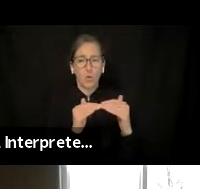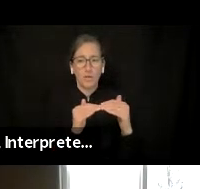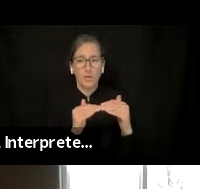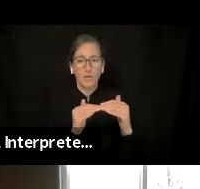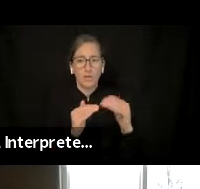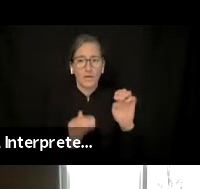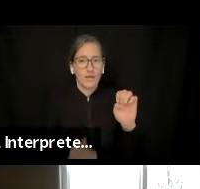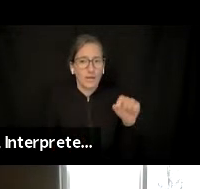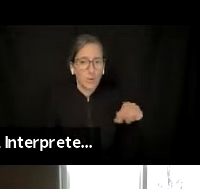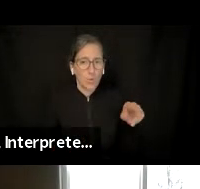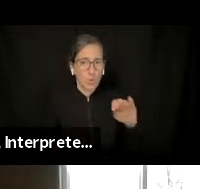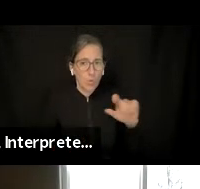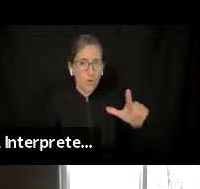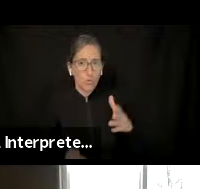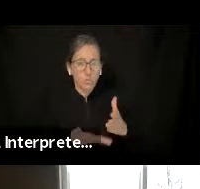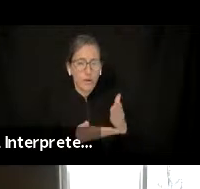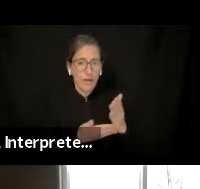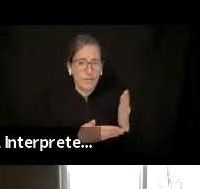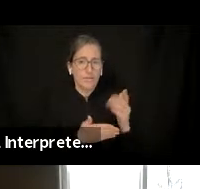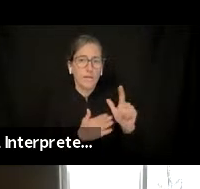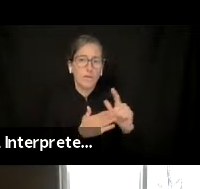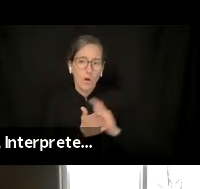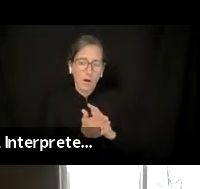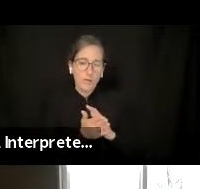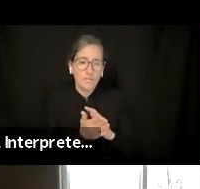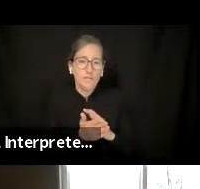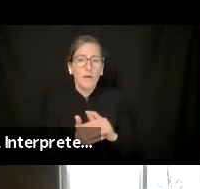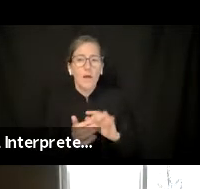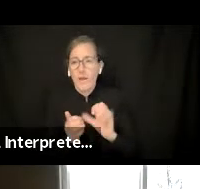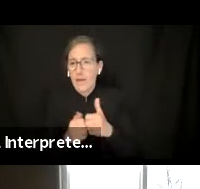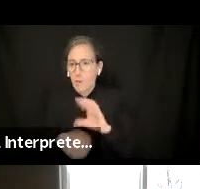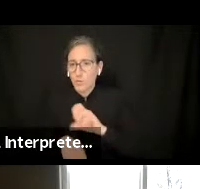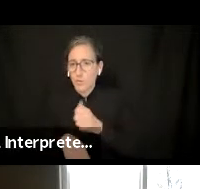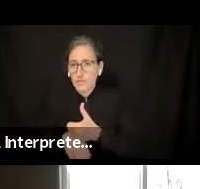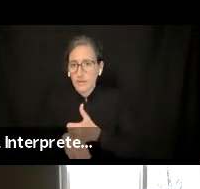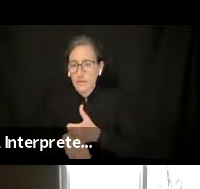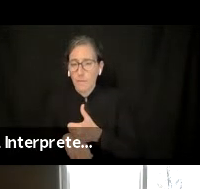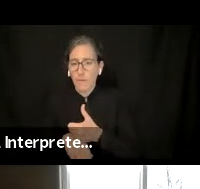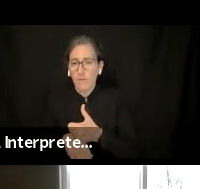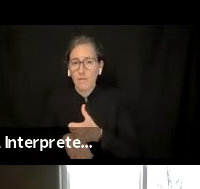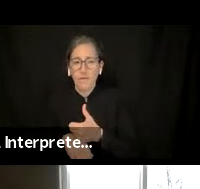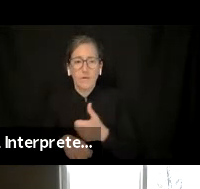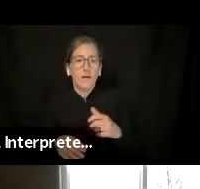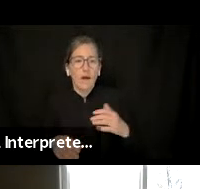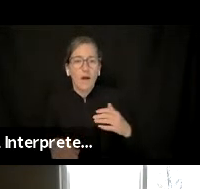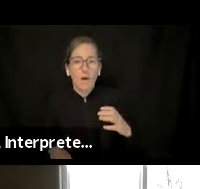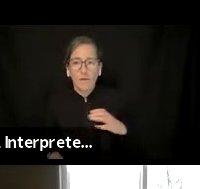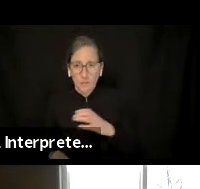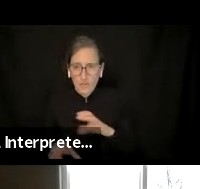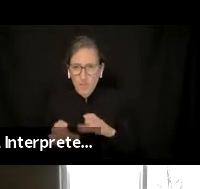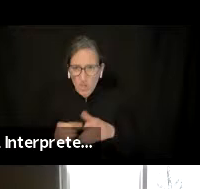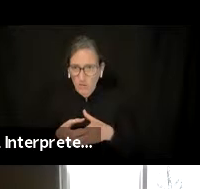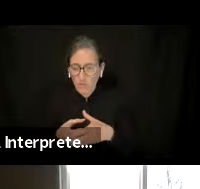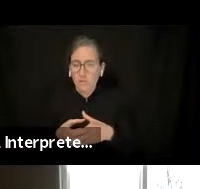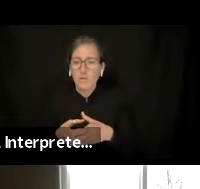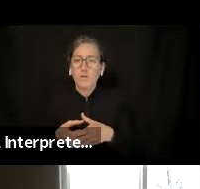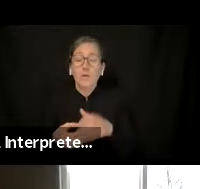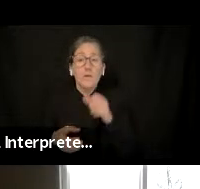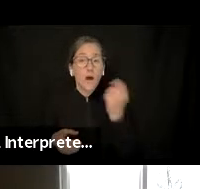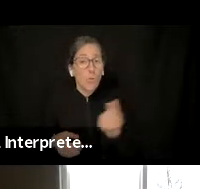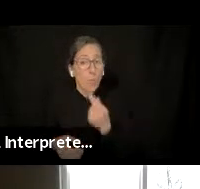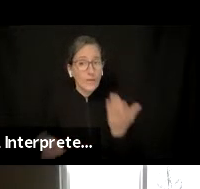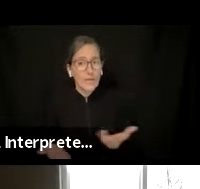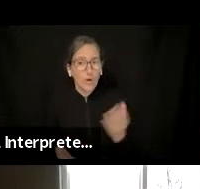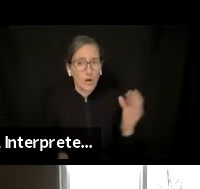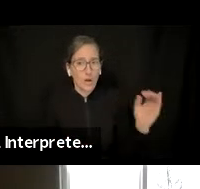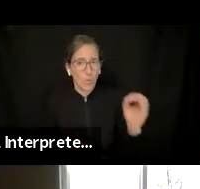up commissions, not just in Oregon, but in other parts of the country. And they mostly, when they talk about